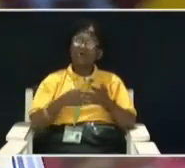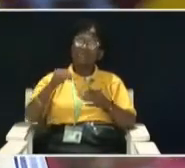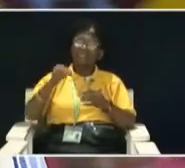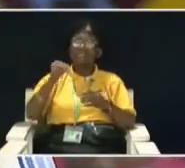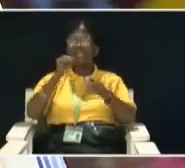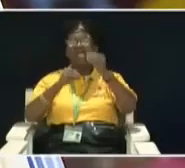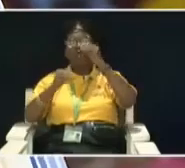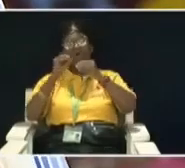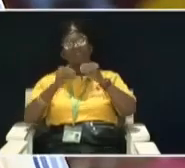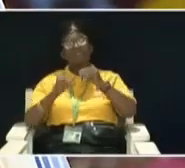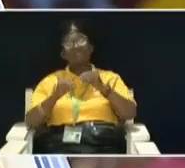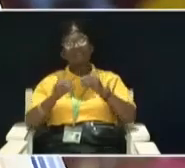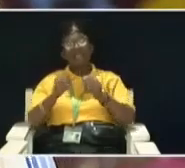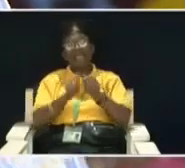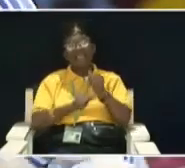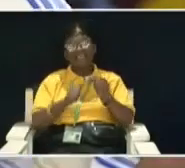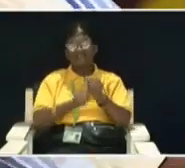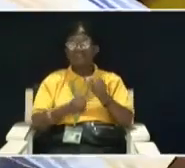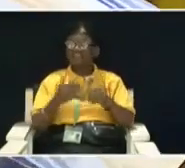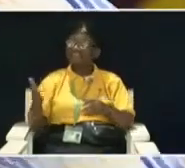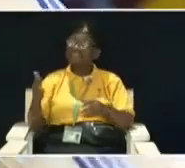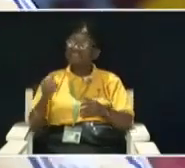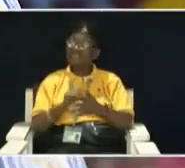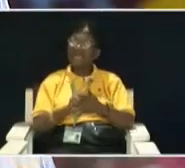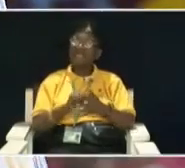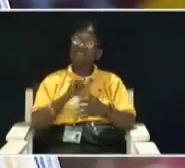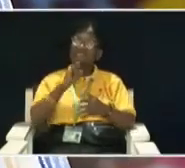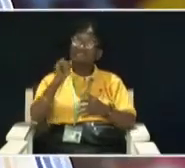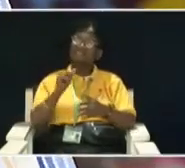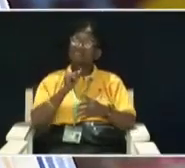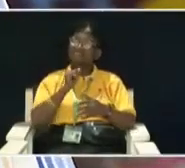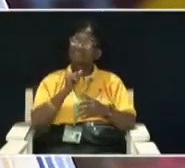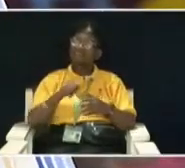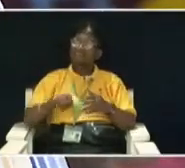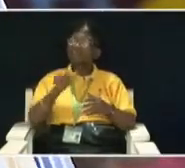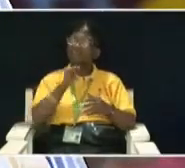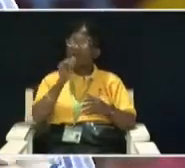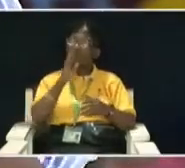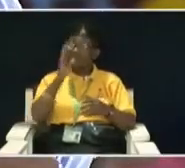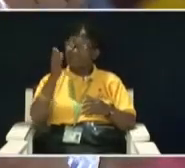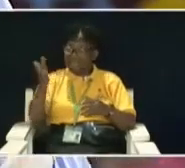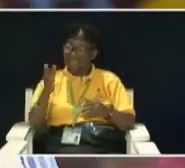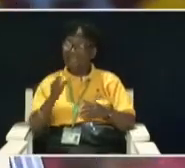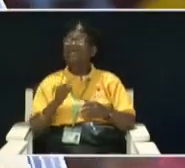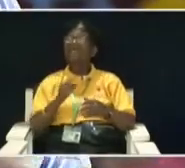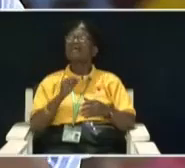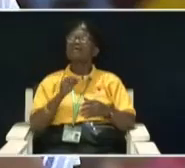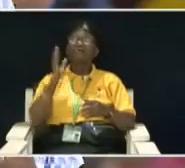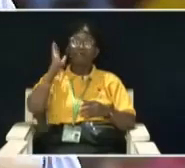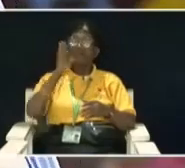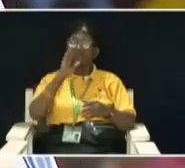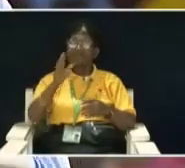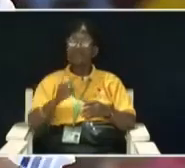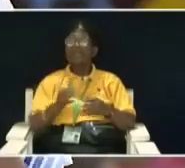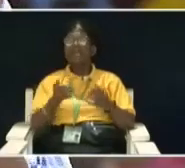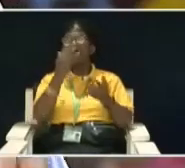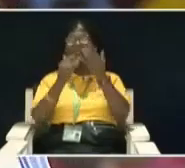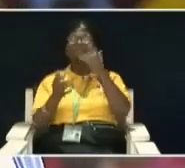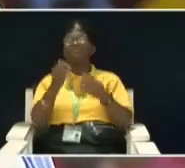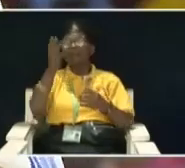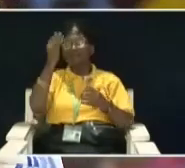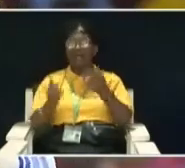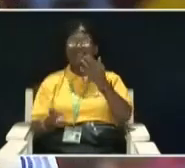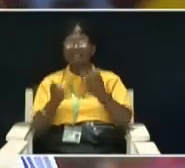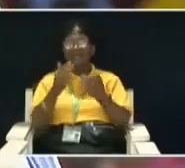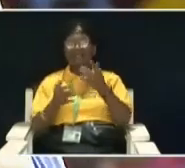be consumed by fire. And he came to give you the testimony. The doctors have been struggling to see what